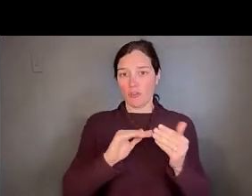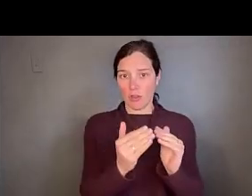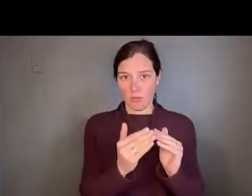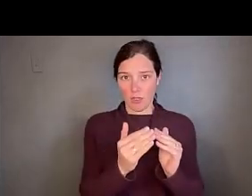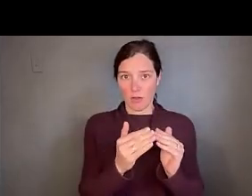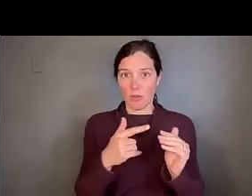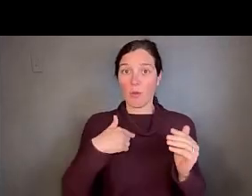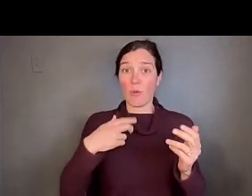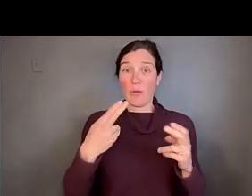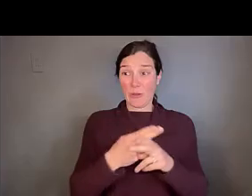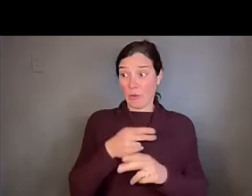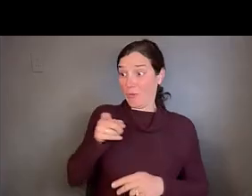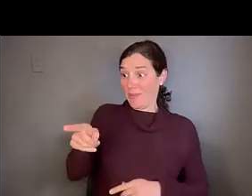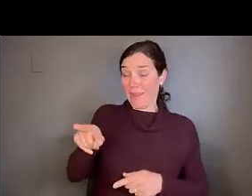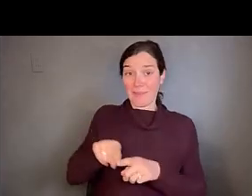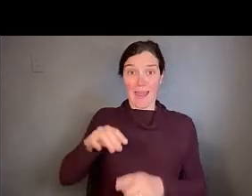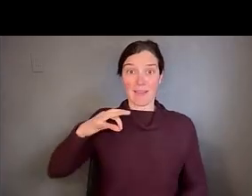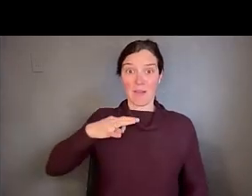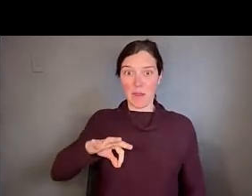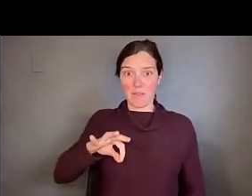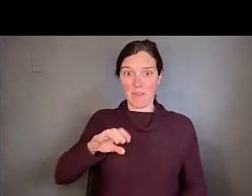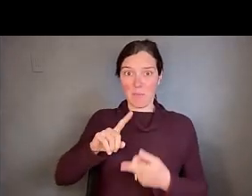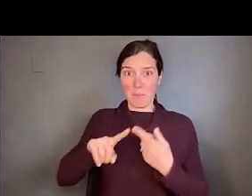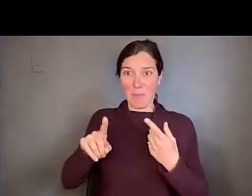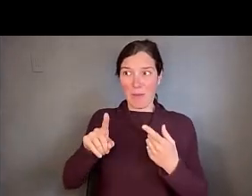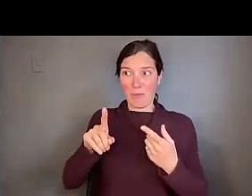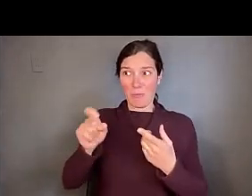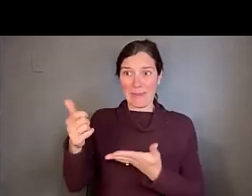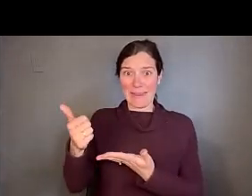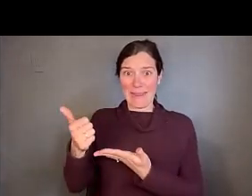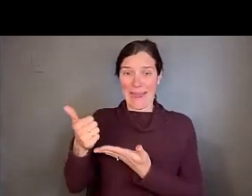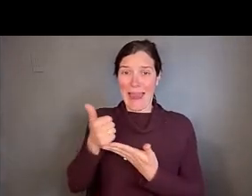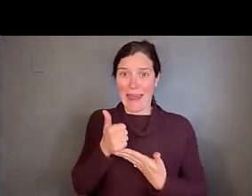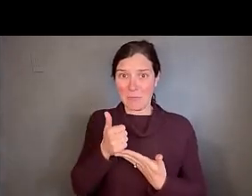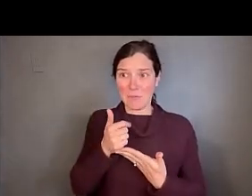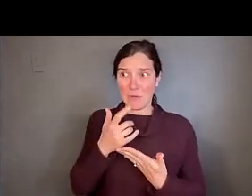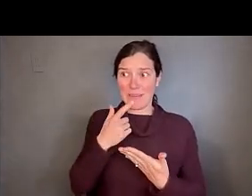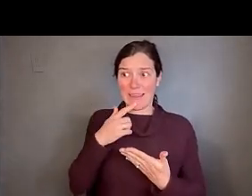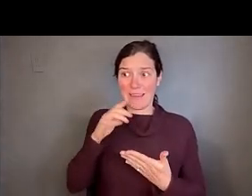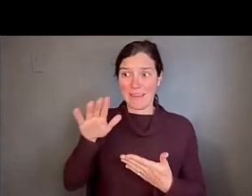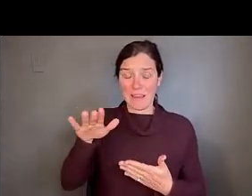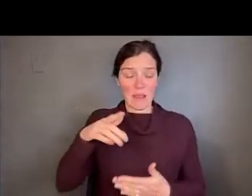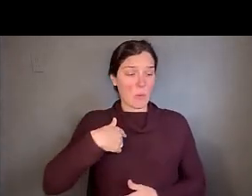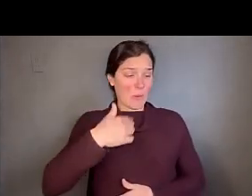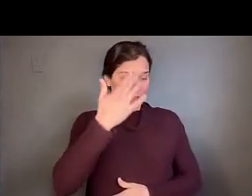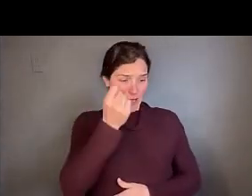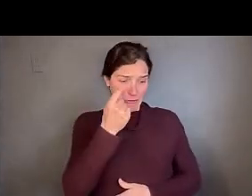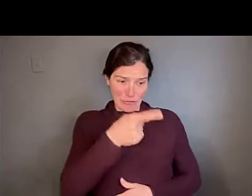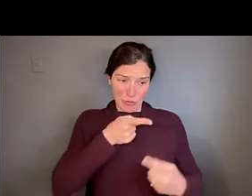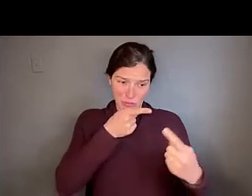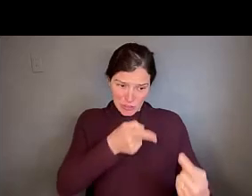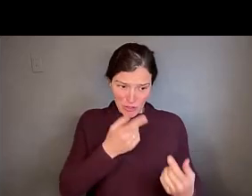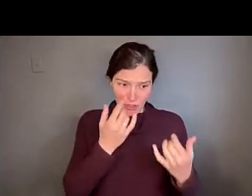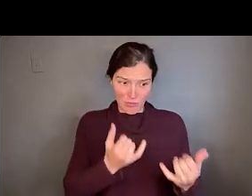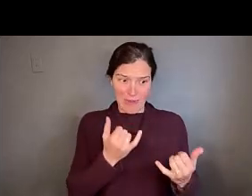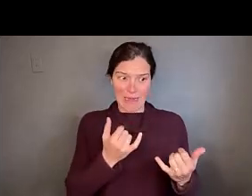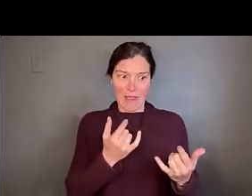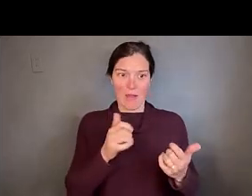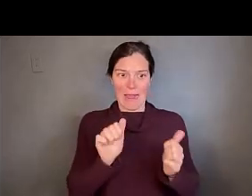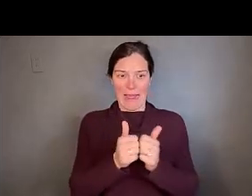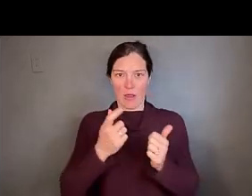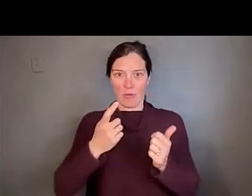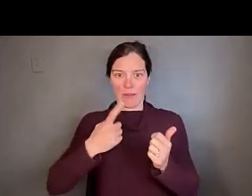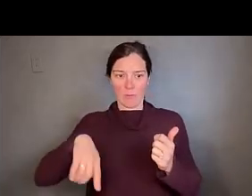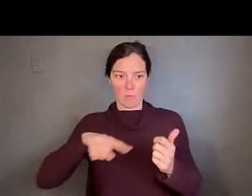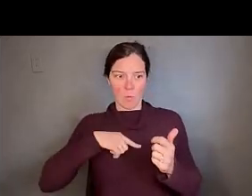use this as a benefit, but we just need a little sensitivity to say, we get it, you guys are struggling right now. Let's make sure we're